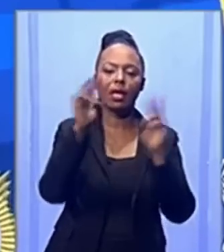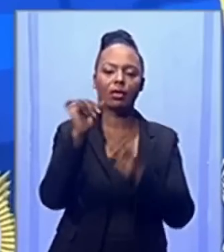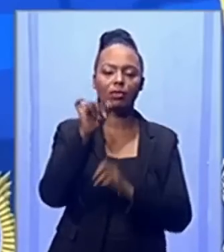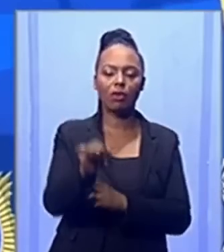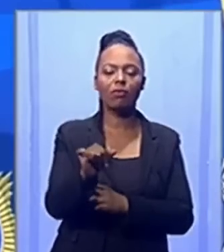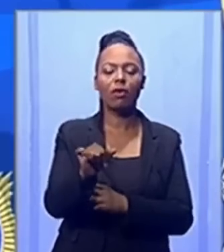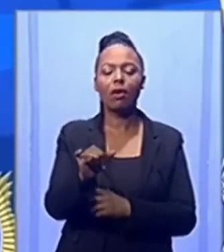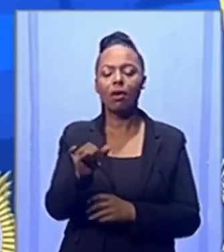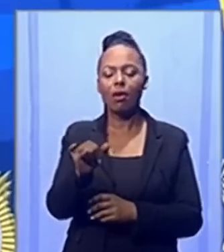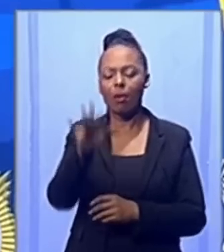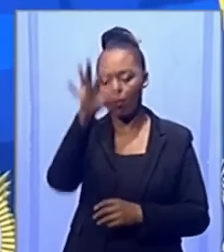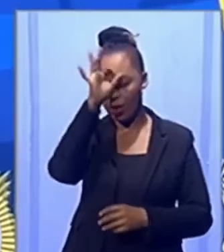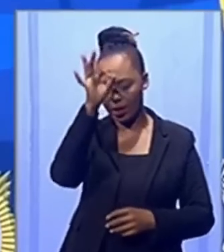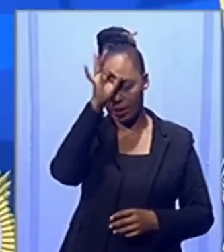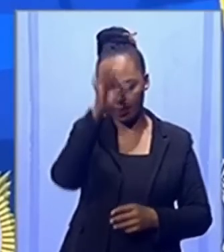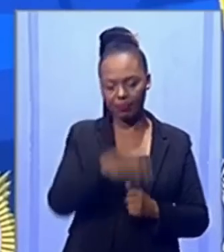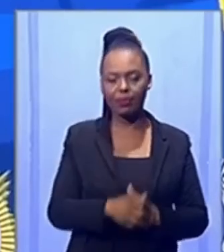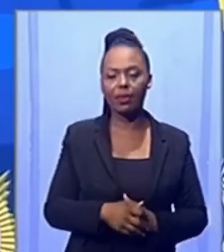CIC